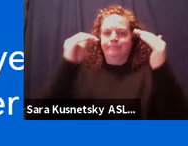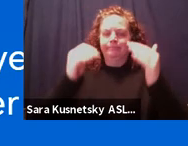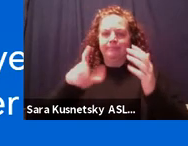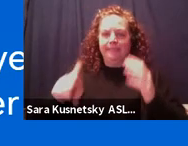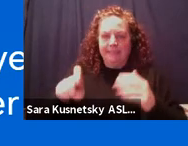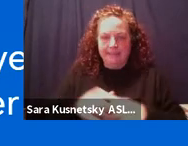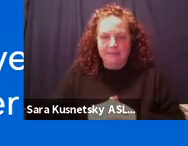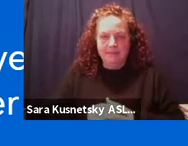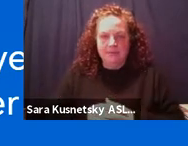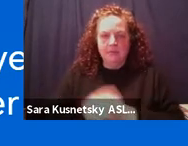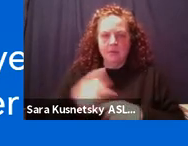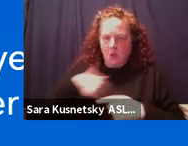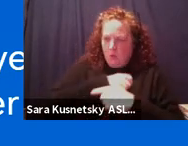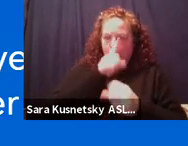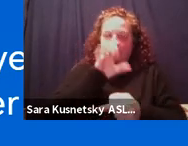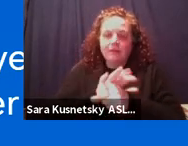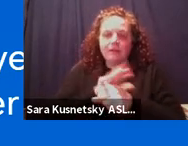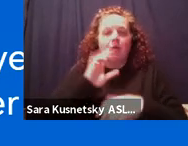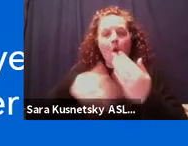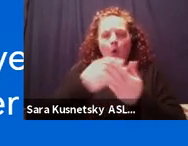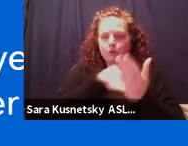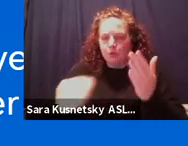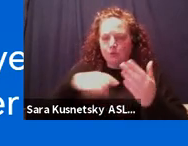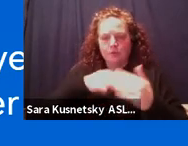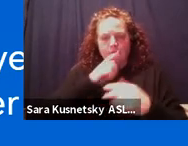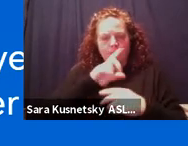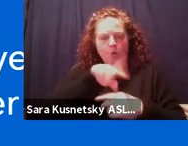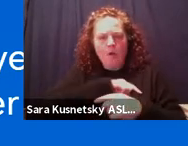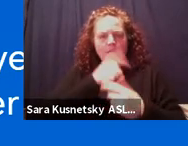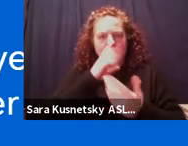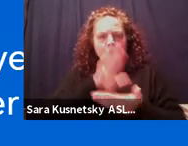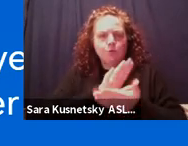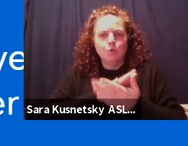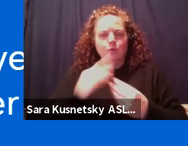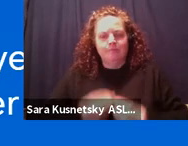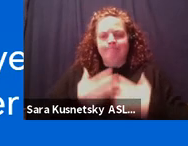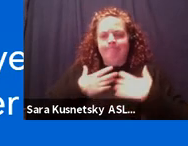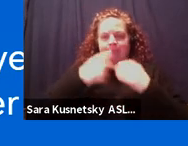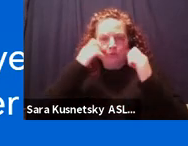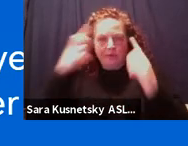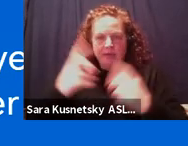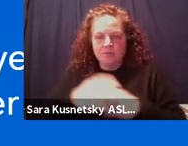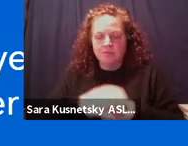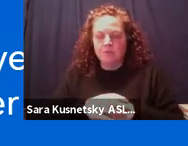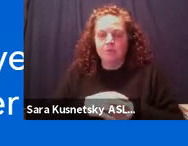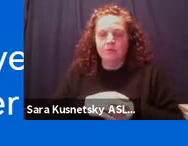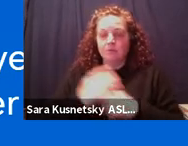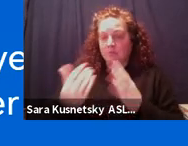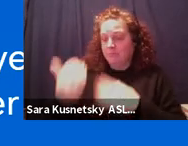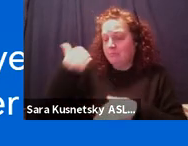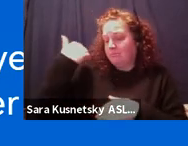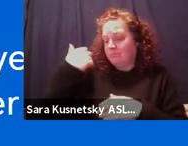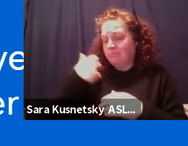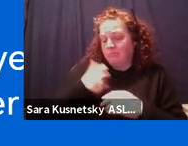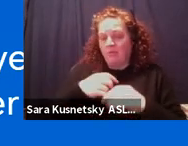child access to quality schools and academic and enriching experience. In the past, our guarantee of foundational funding has been